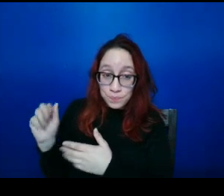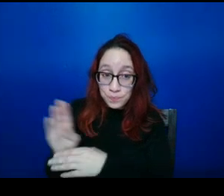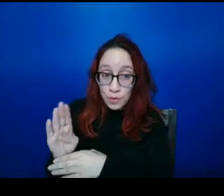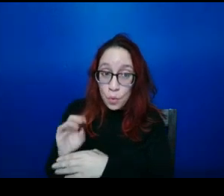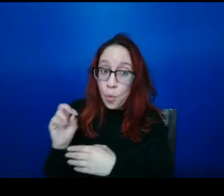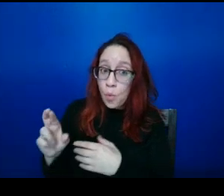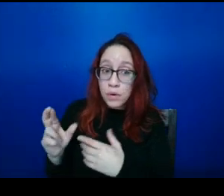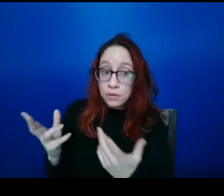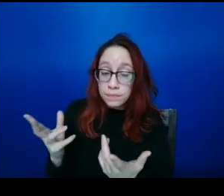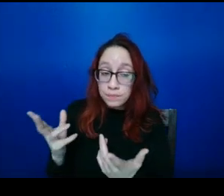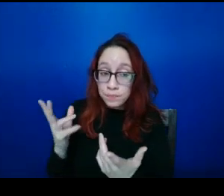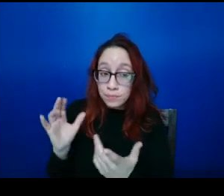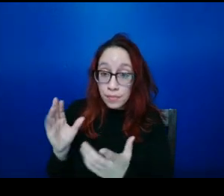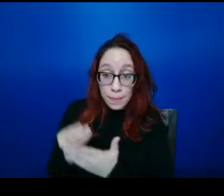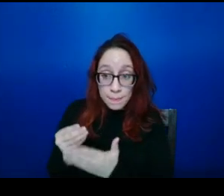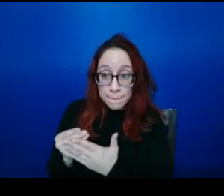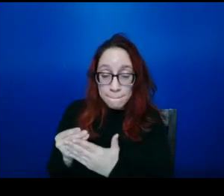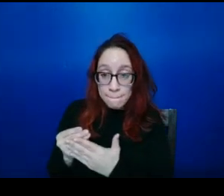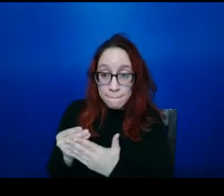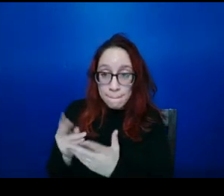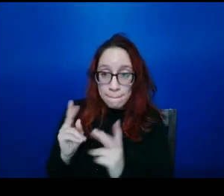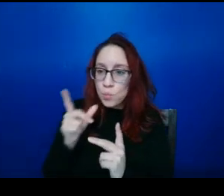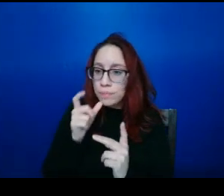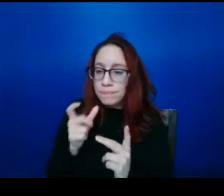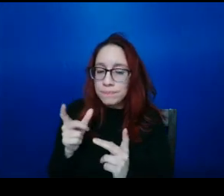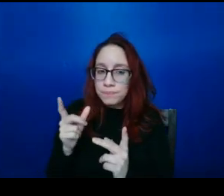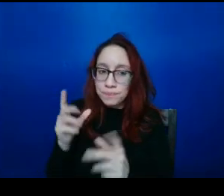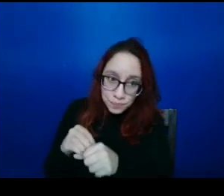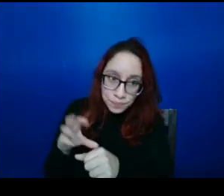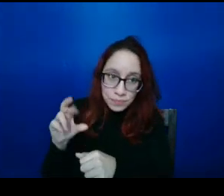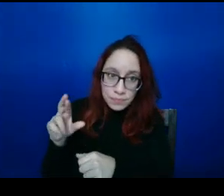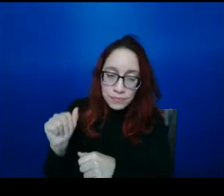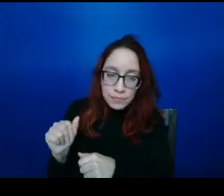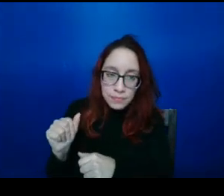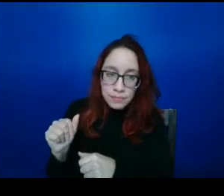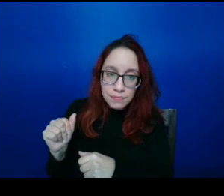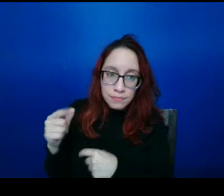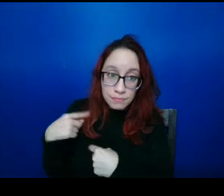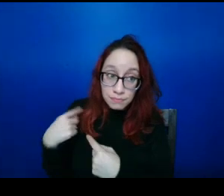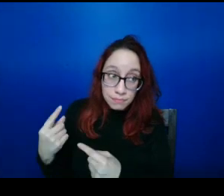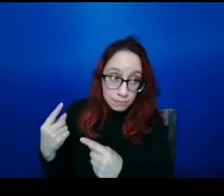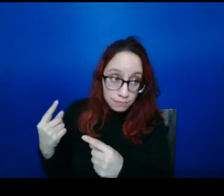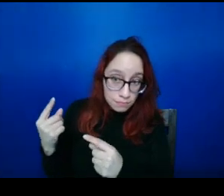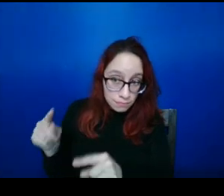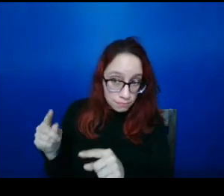or since that money, just like the people who were in the CRA, has since gone,